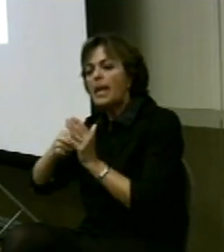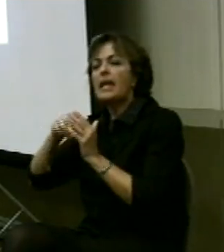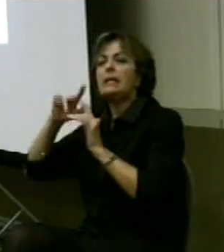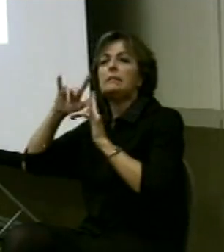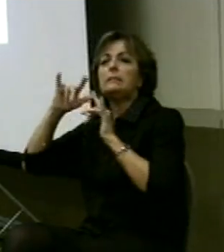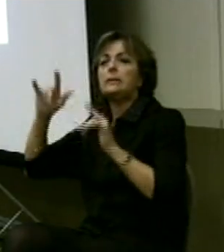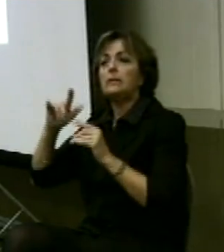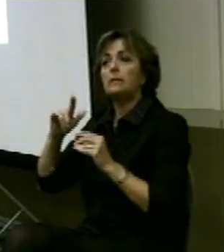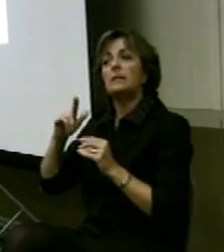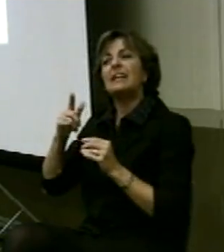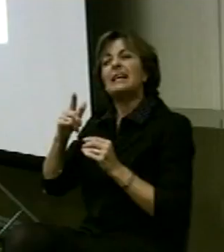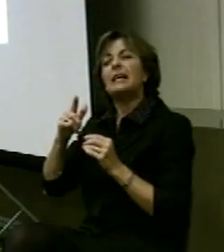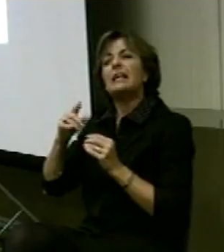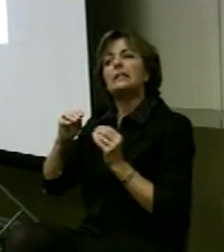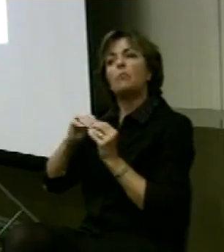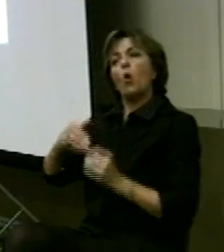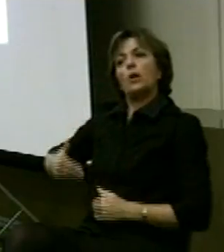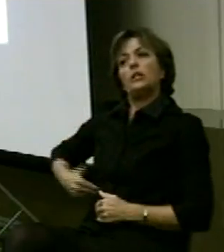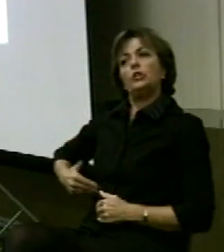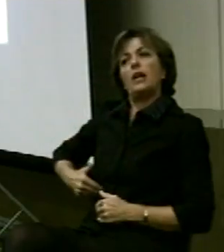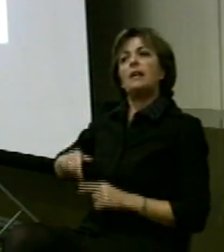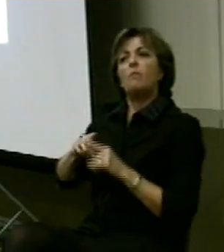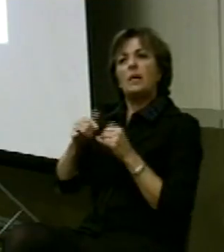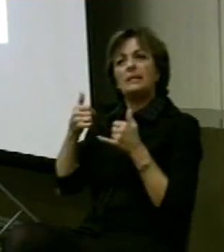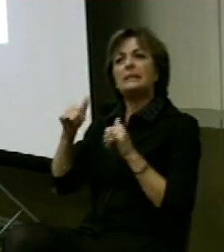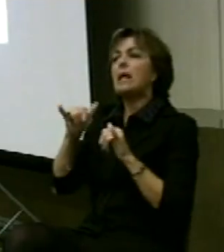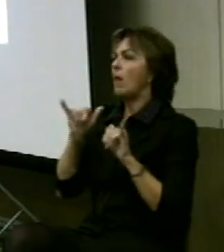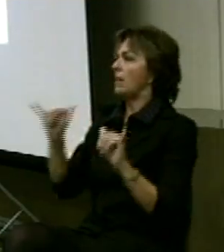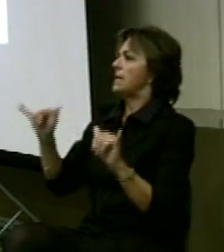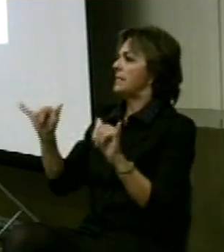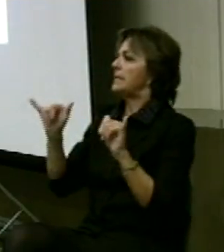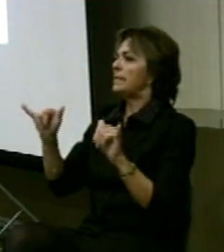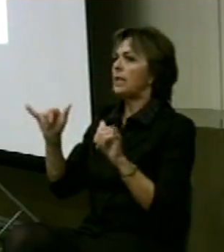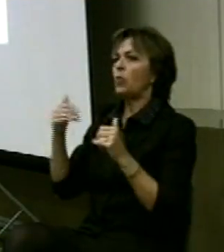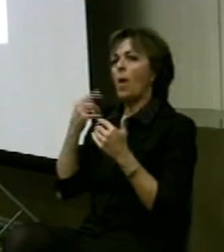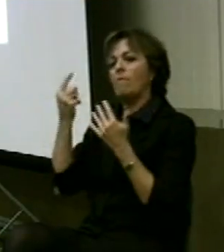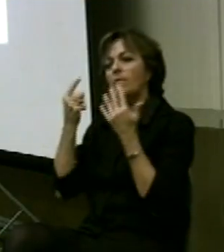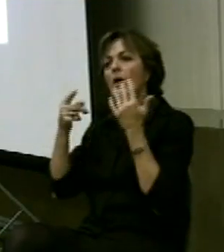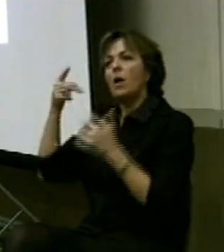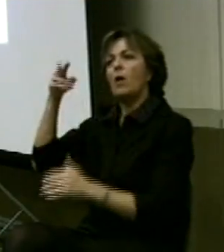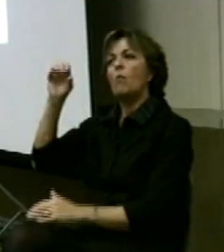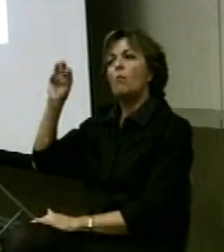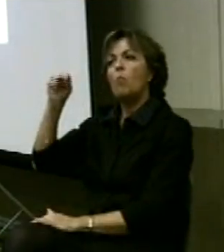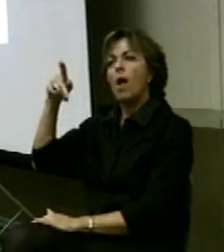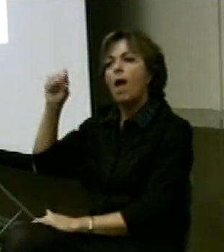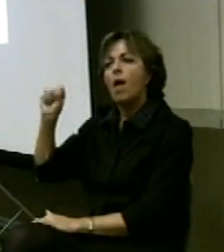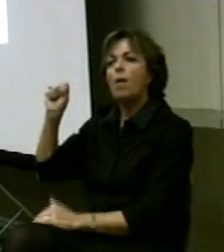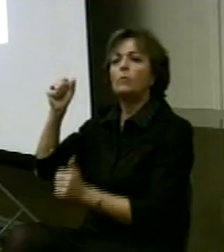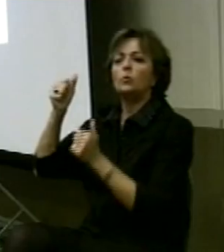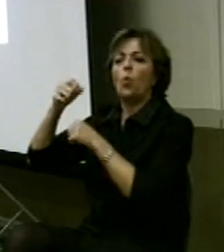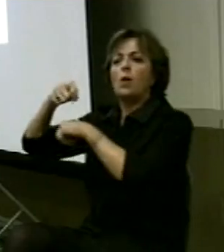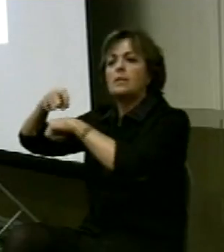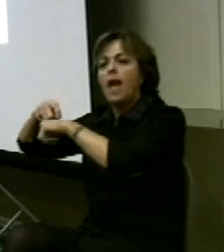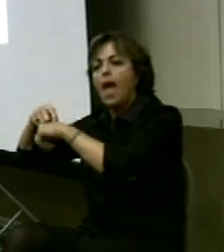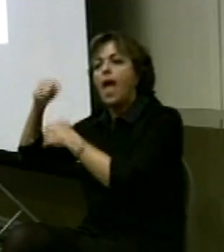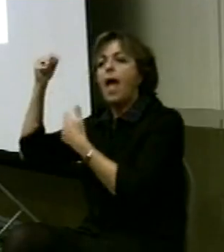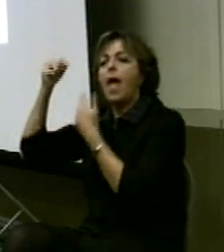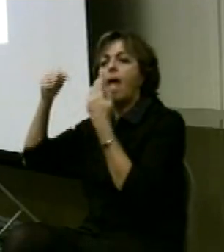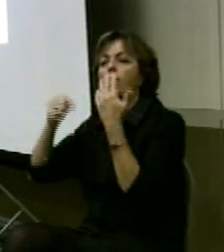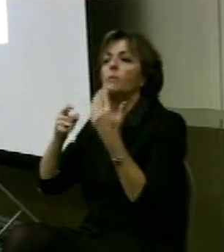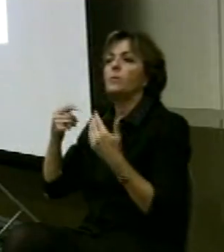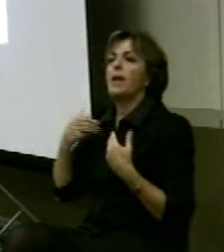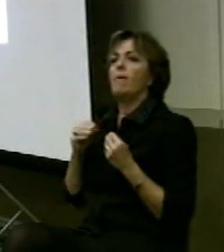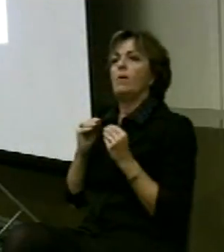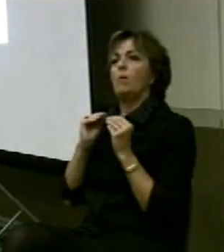more consistent then at that point, where it's a certain number of prompts or it's a certain number of time, and then you can have a little bit